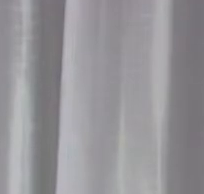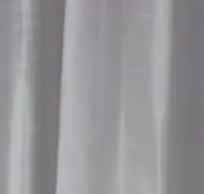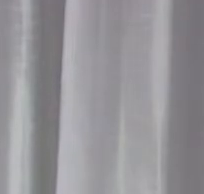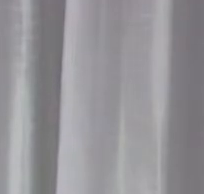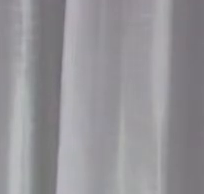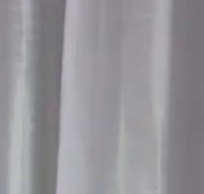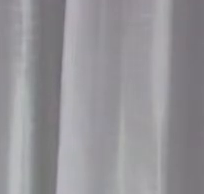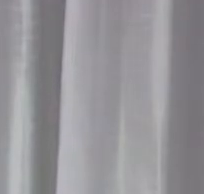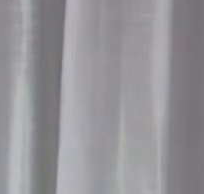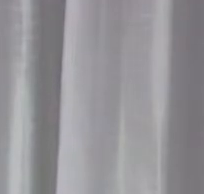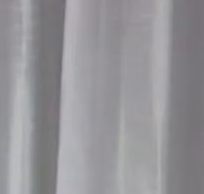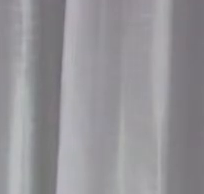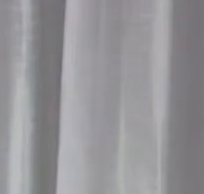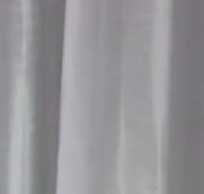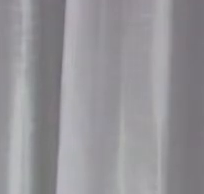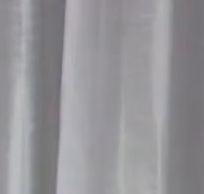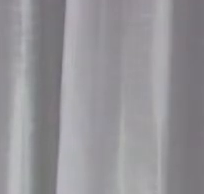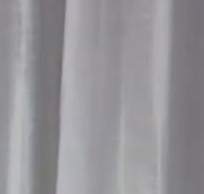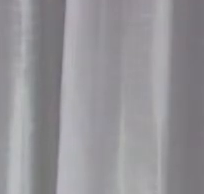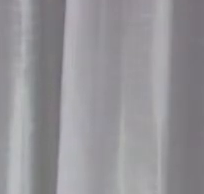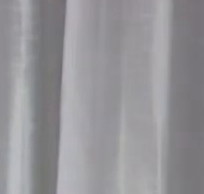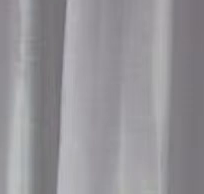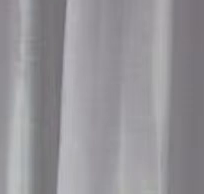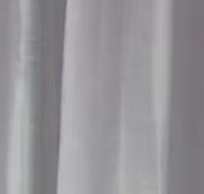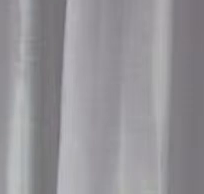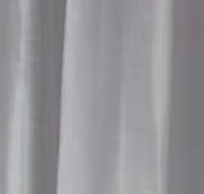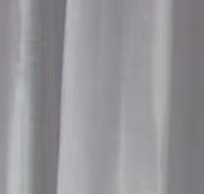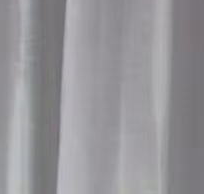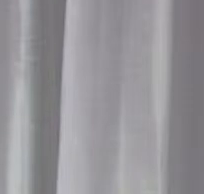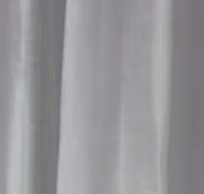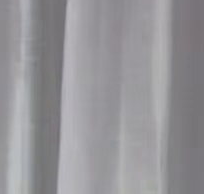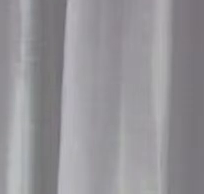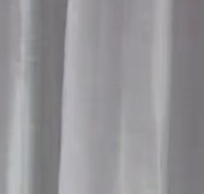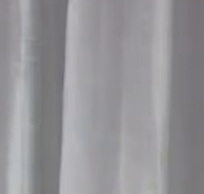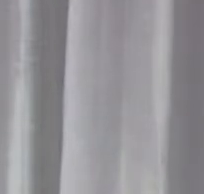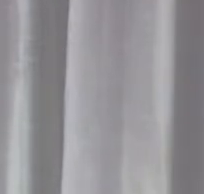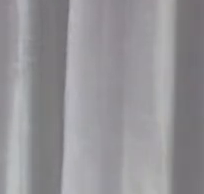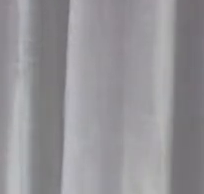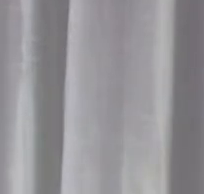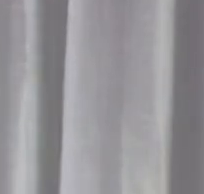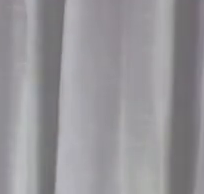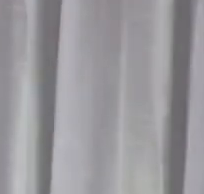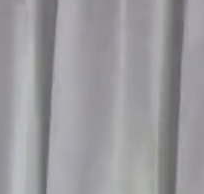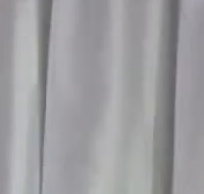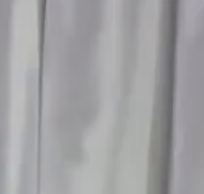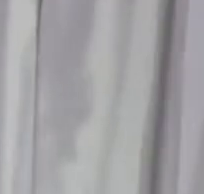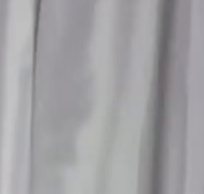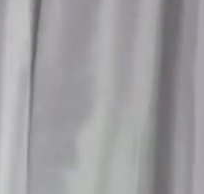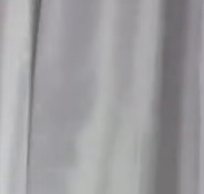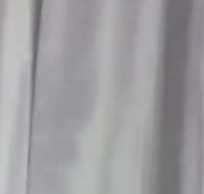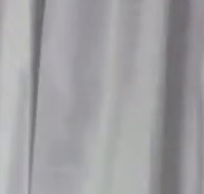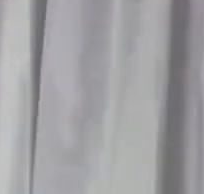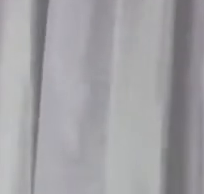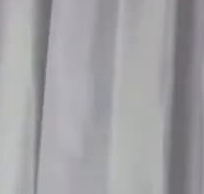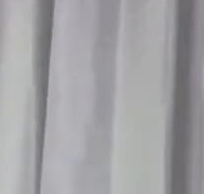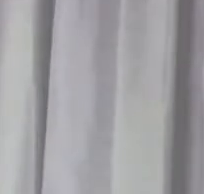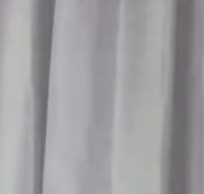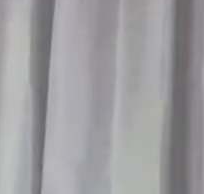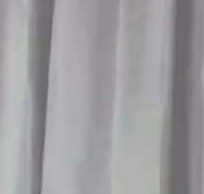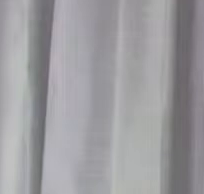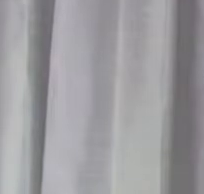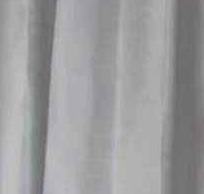remember, and go through that process, go through that pain with our Lord and Savior.